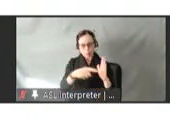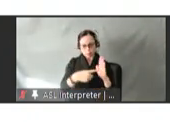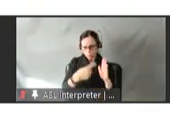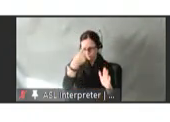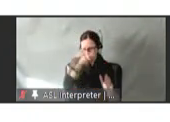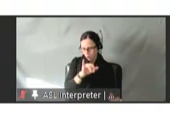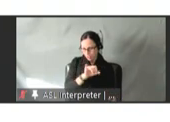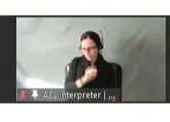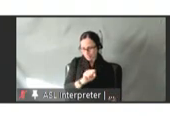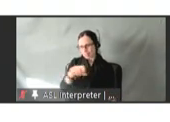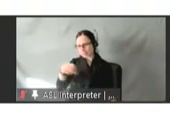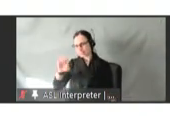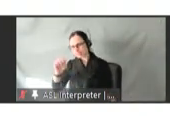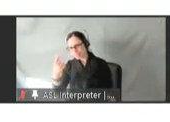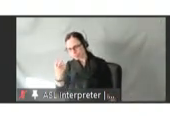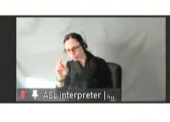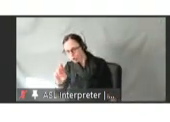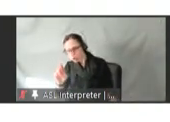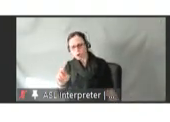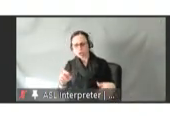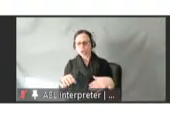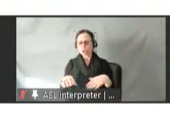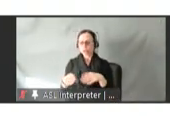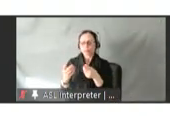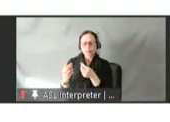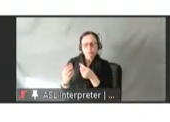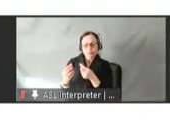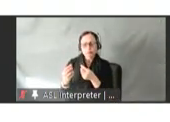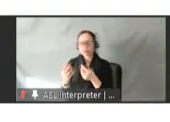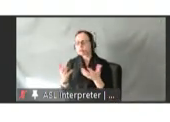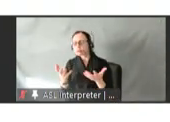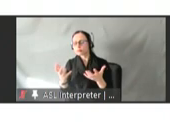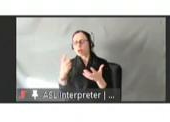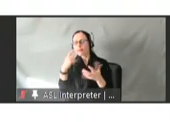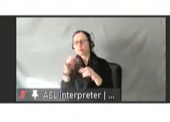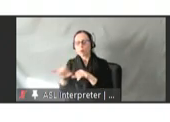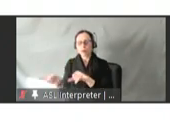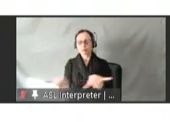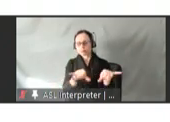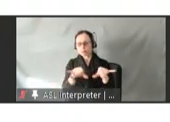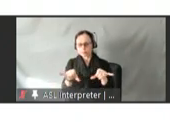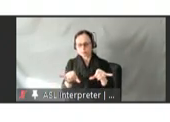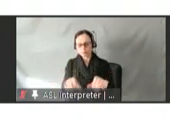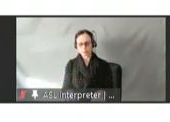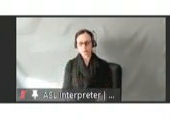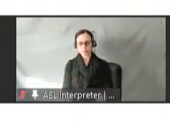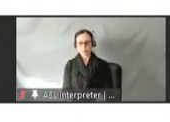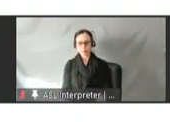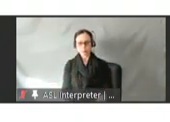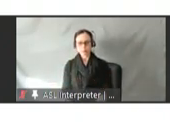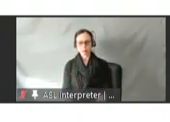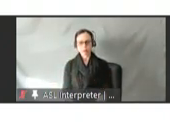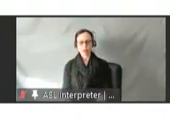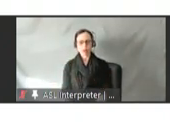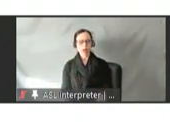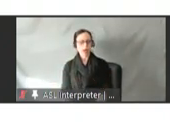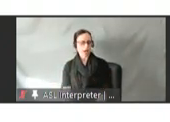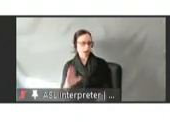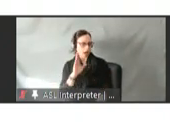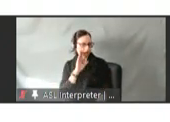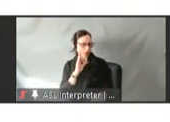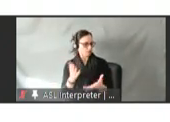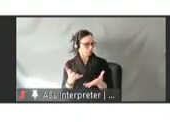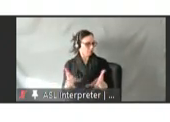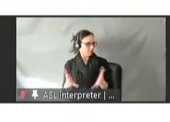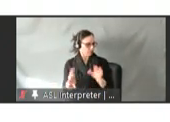of EHRs, and sort of what the behaviors ought to be across the board. And then I think I'll just close out